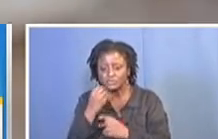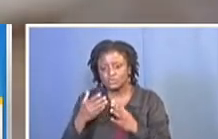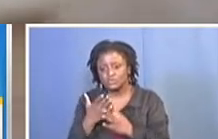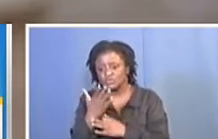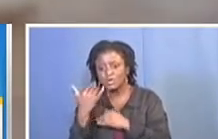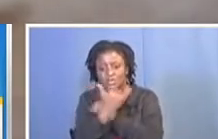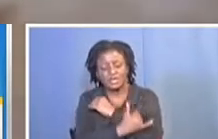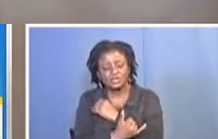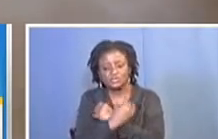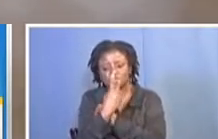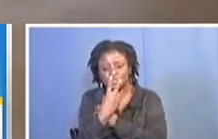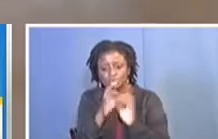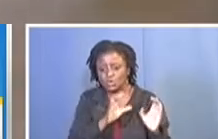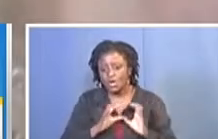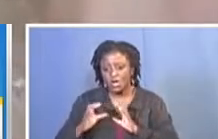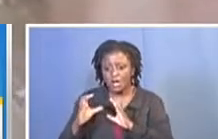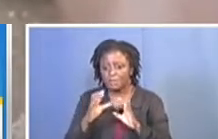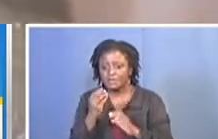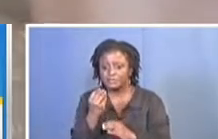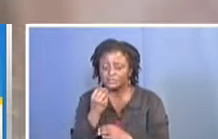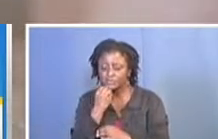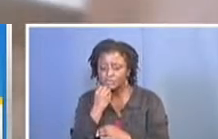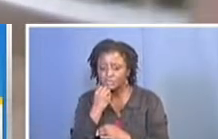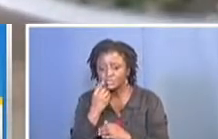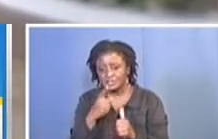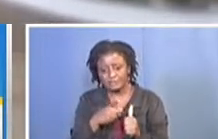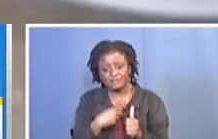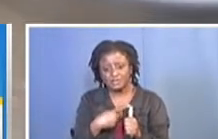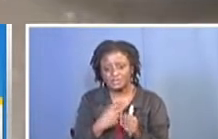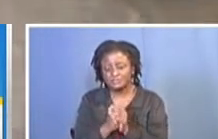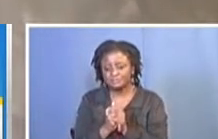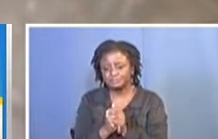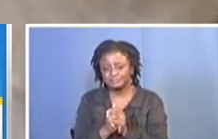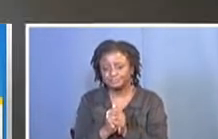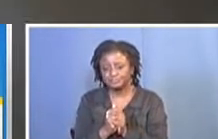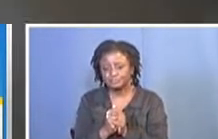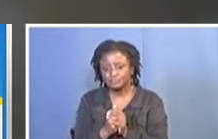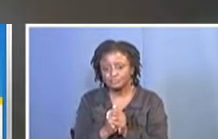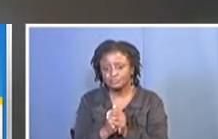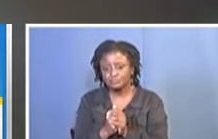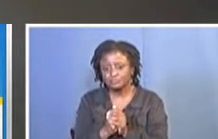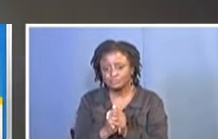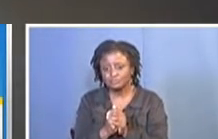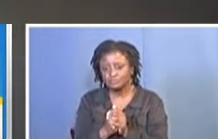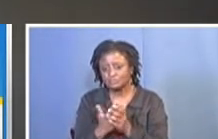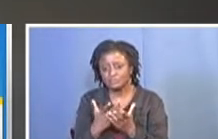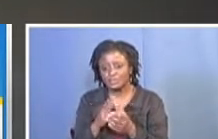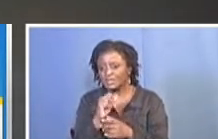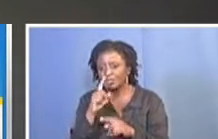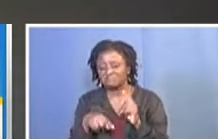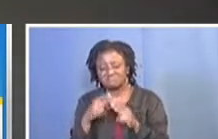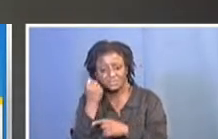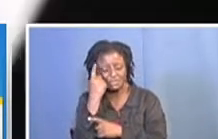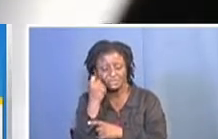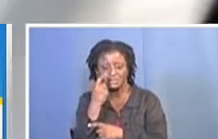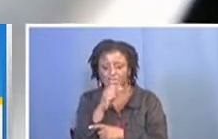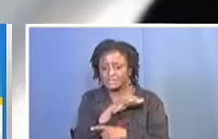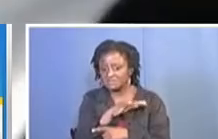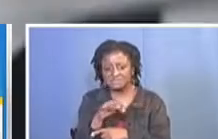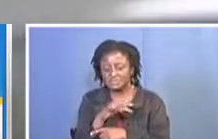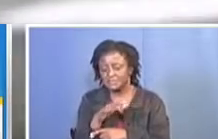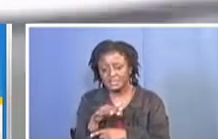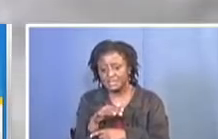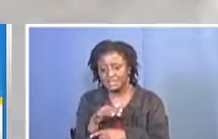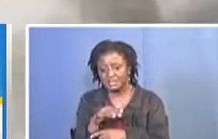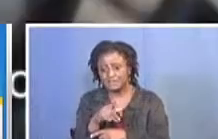common. The first is the jiaozi. People have to do jiaozi in wherever they are for